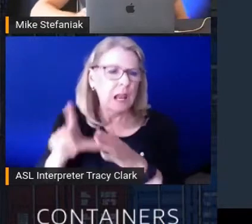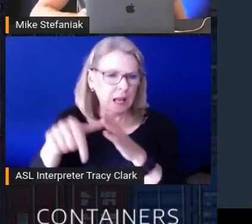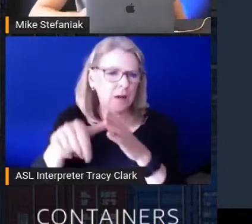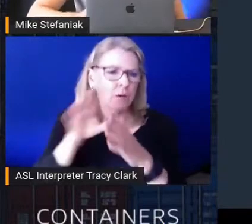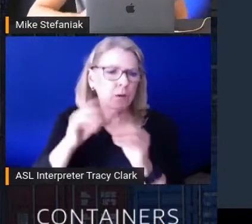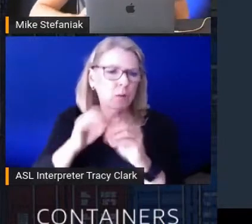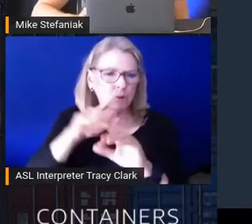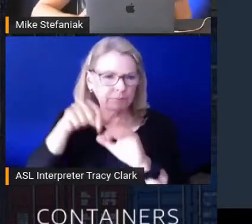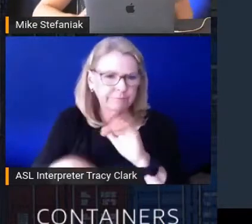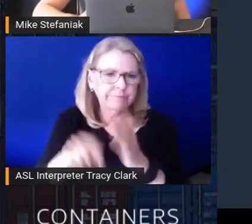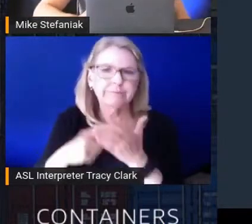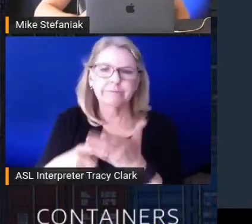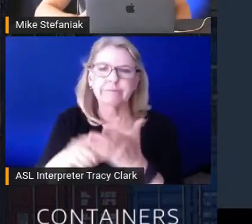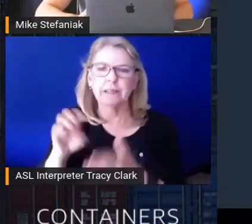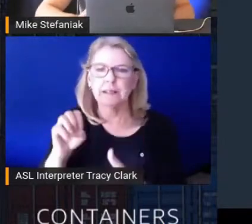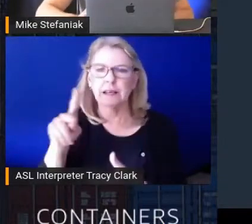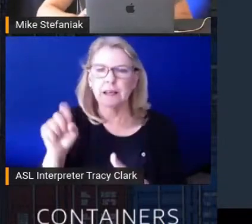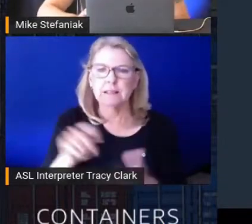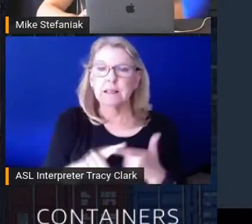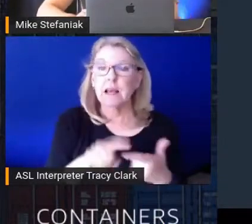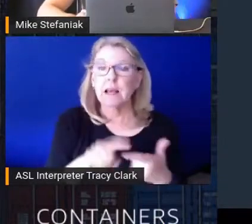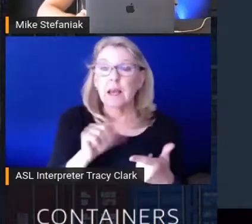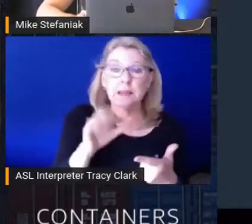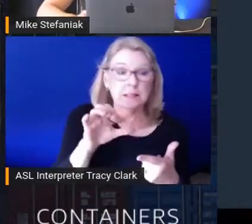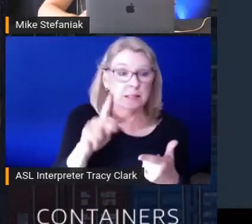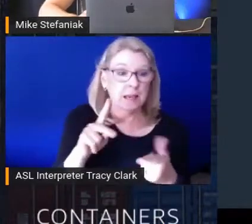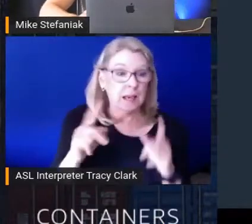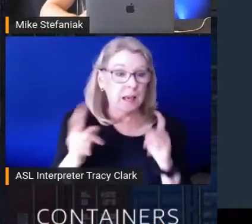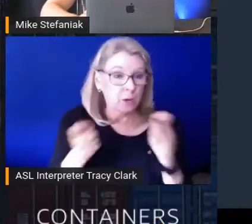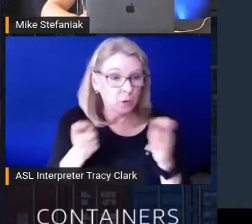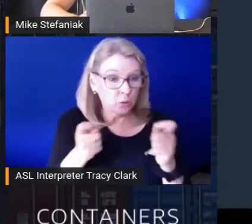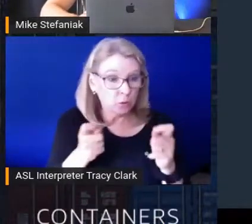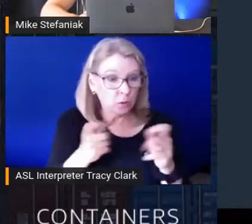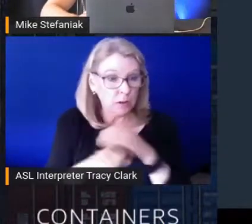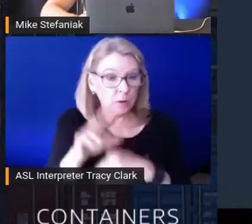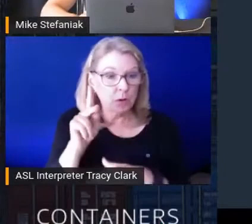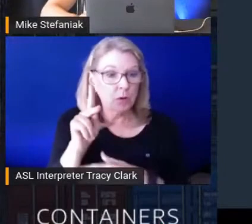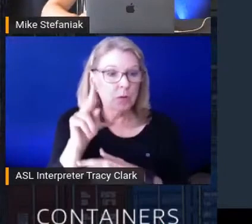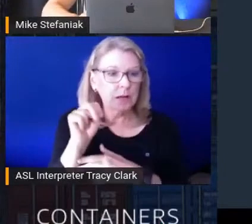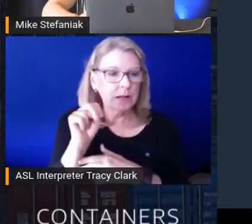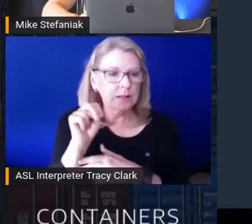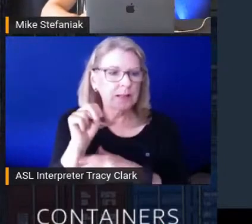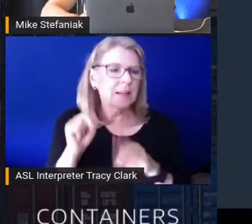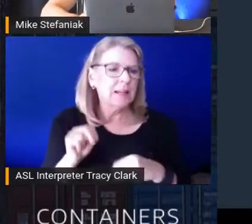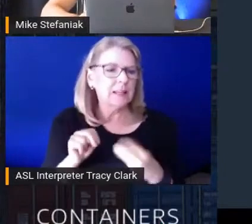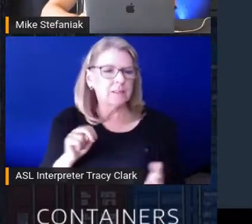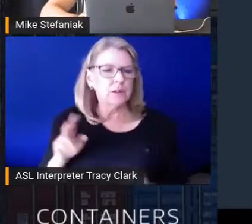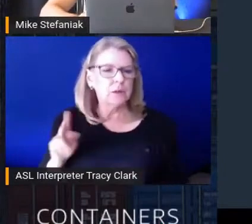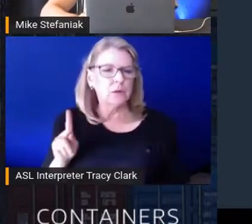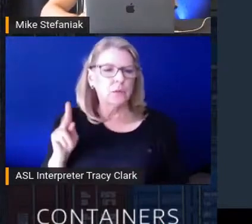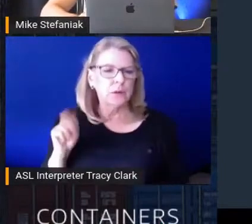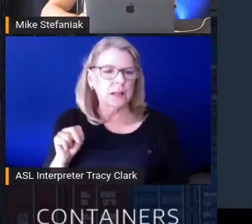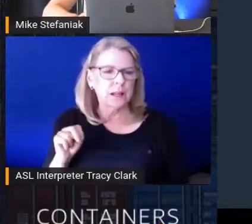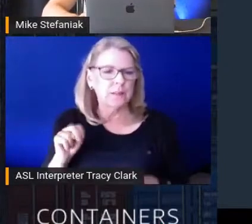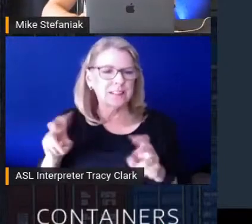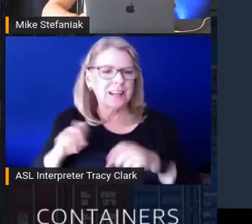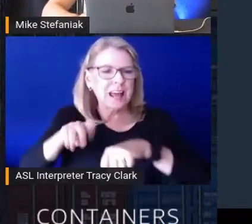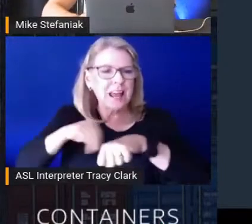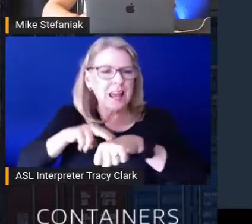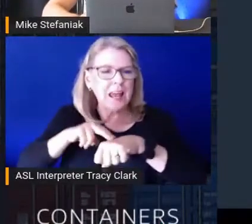ACK, AWS Controllers for Kubernetes. This gives you a Kubernetes native option for managing AWS resources, and